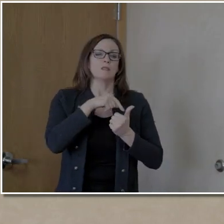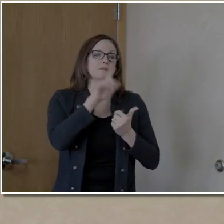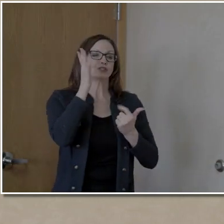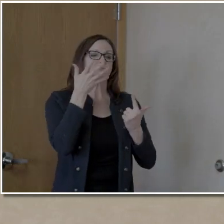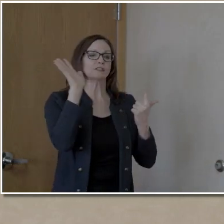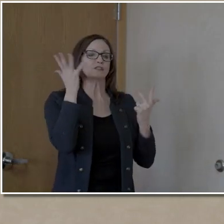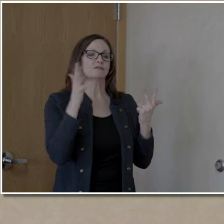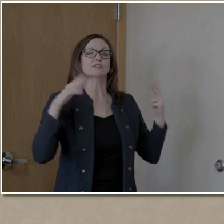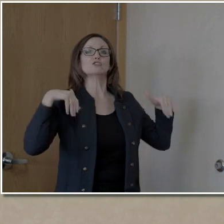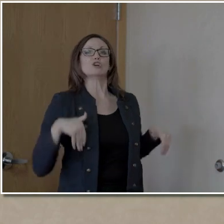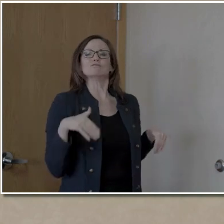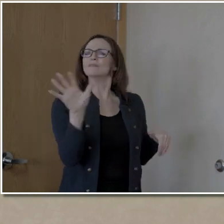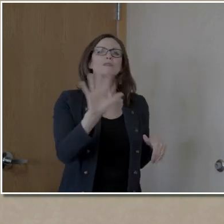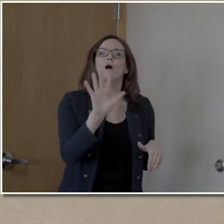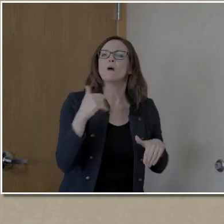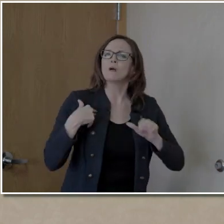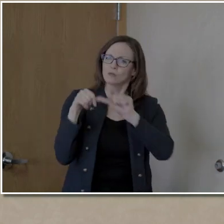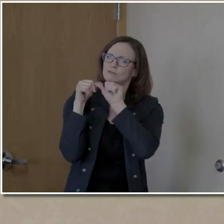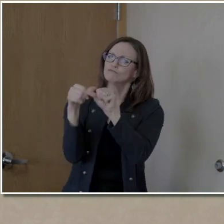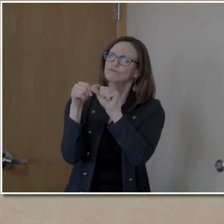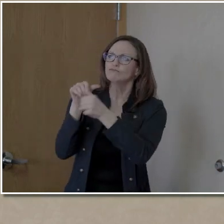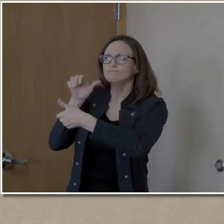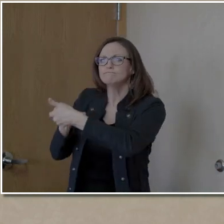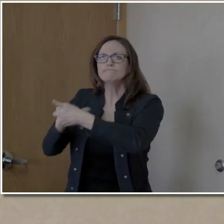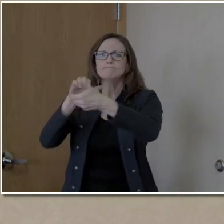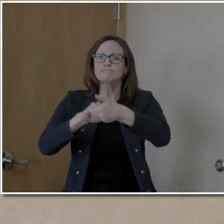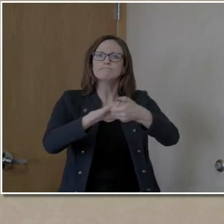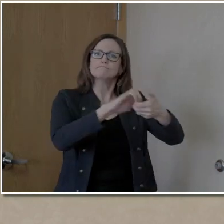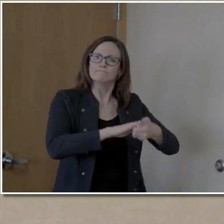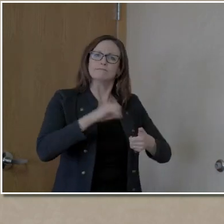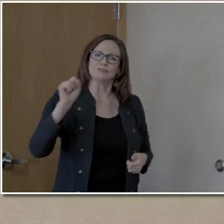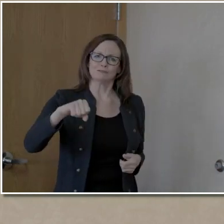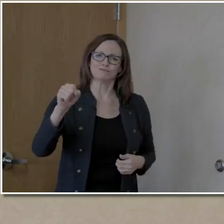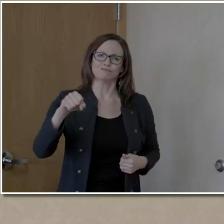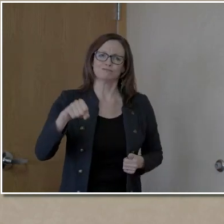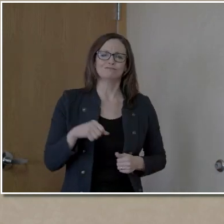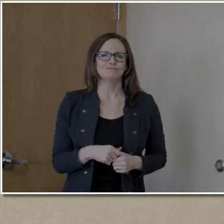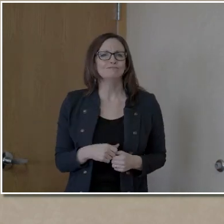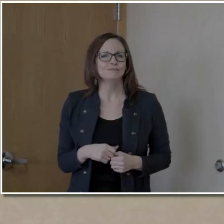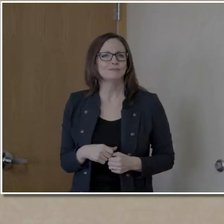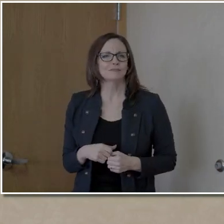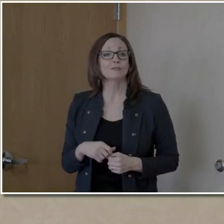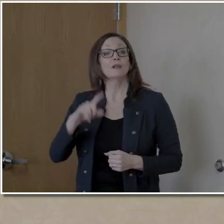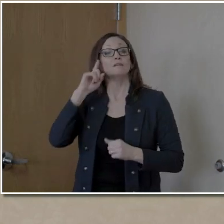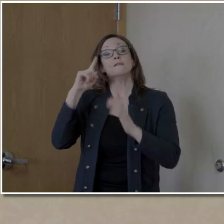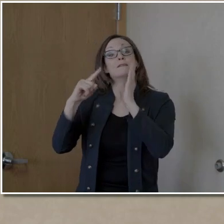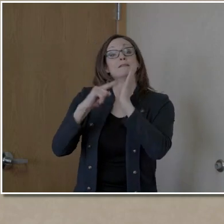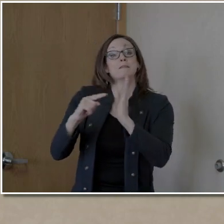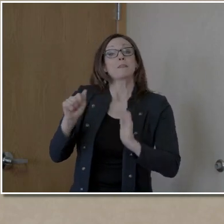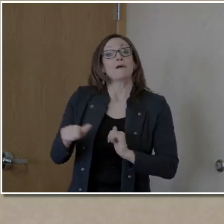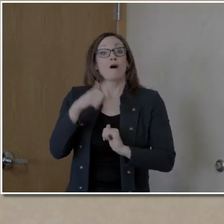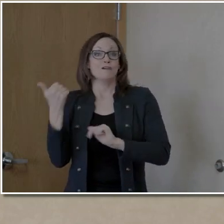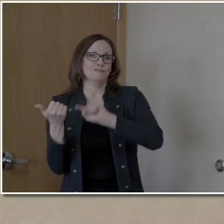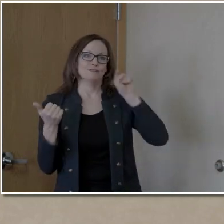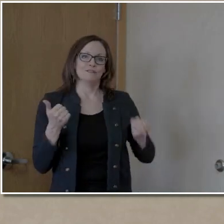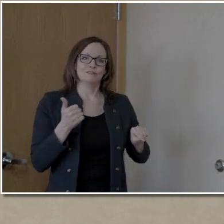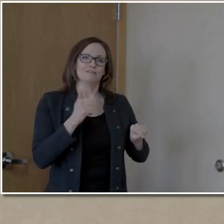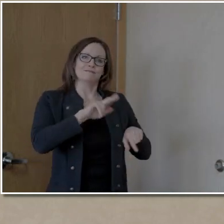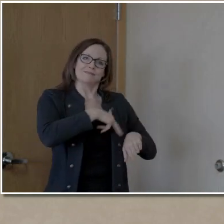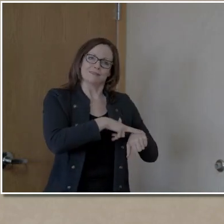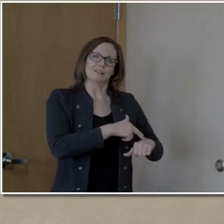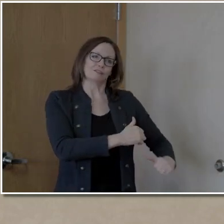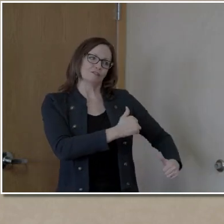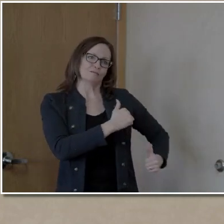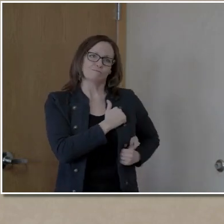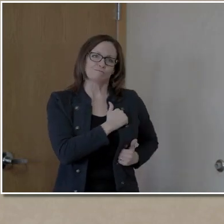have people working in the call center as well. And then if DHS requested, we also would